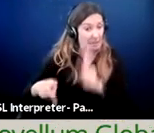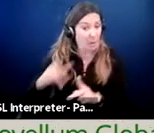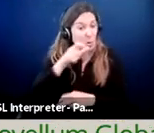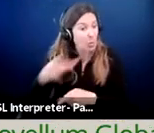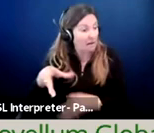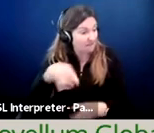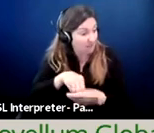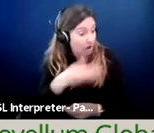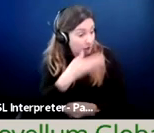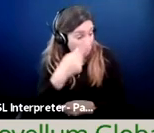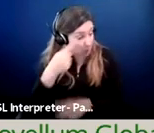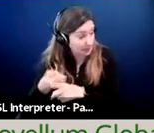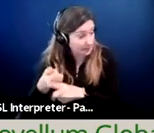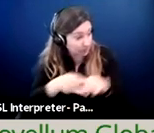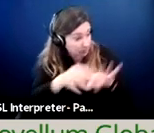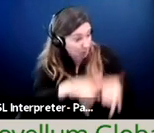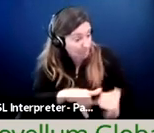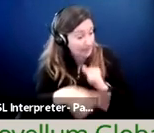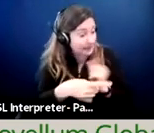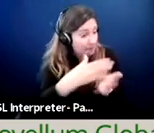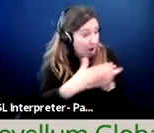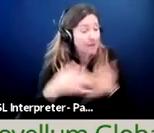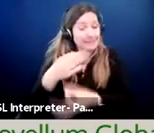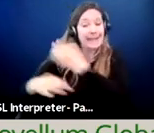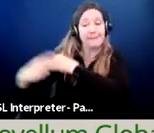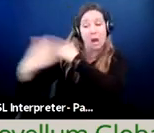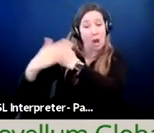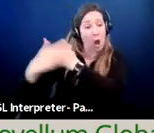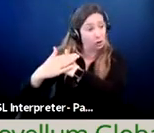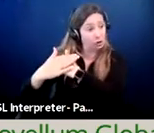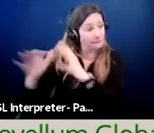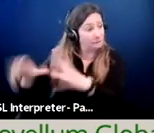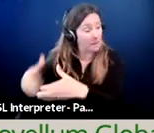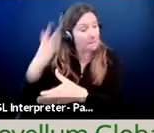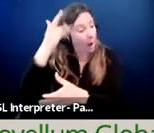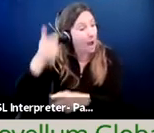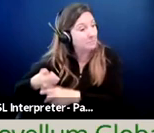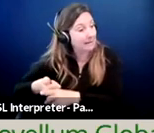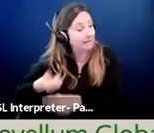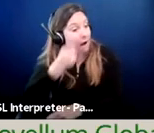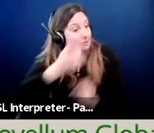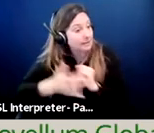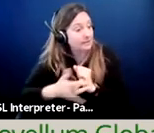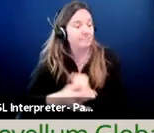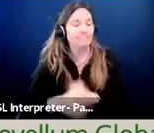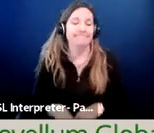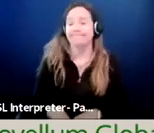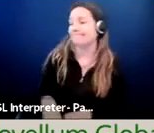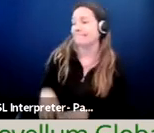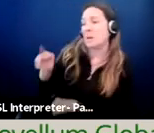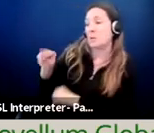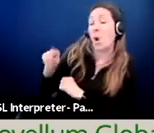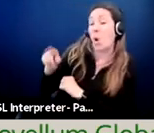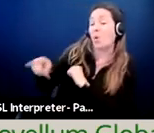write-up rather than a consulting firm, since they understand the technology best? No, I still say the consultant's better, because as I said, if you get an